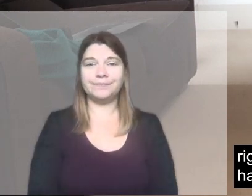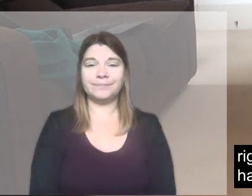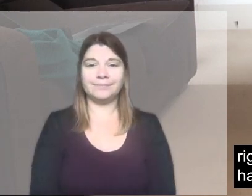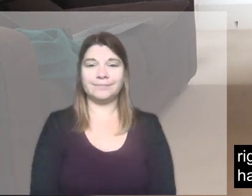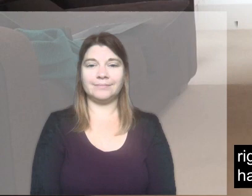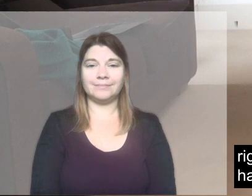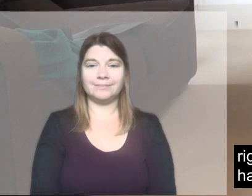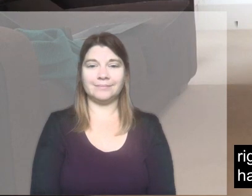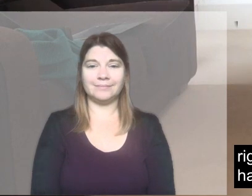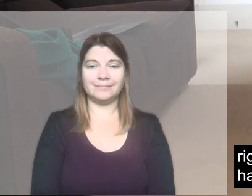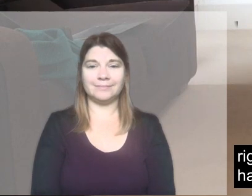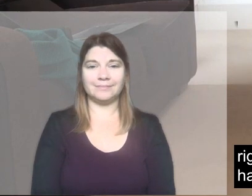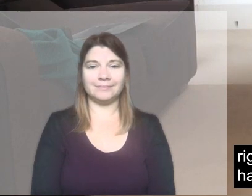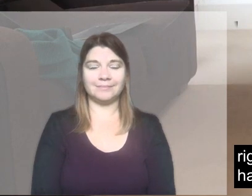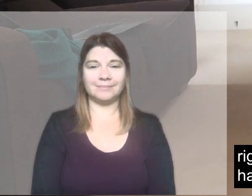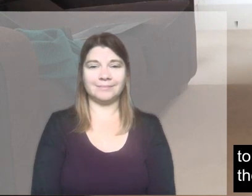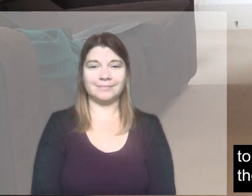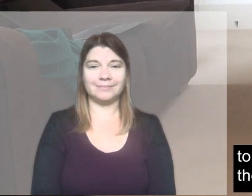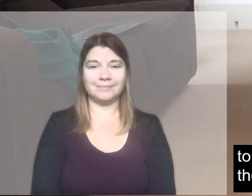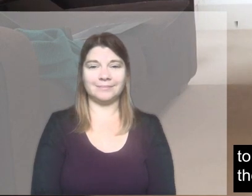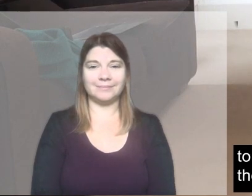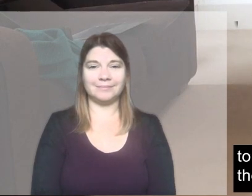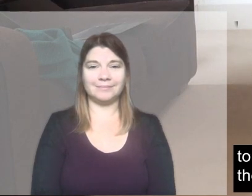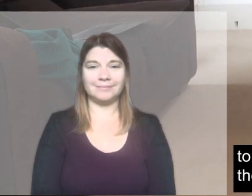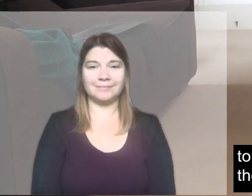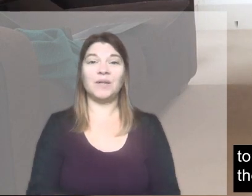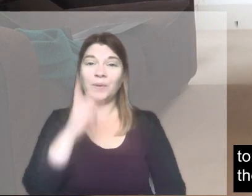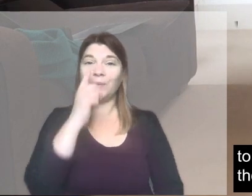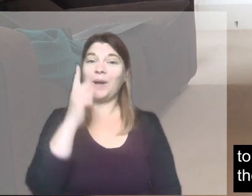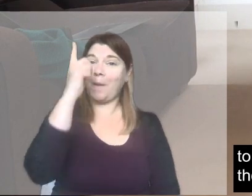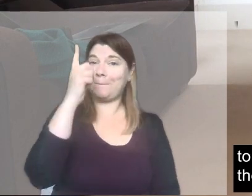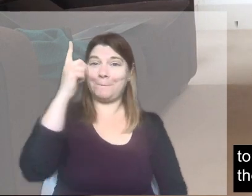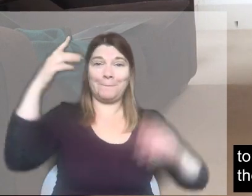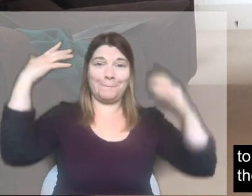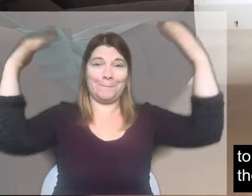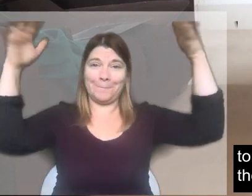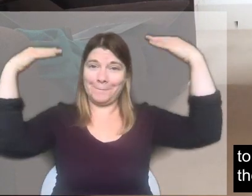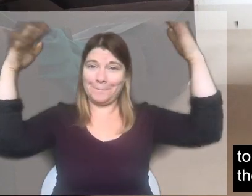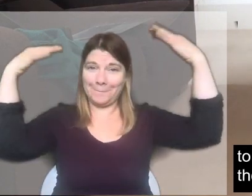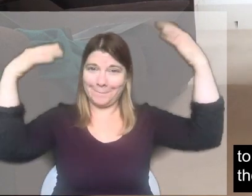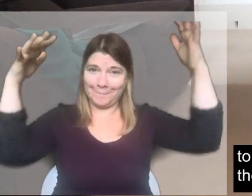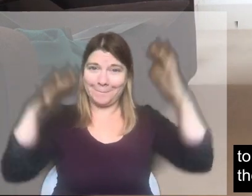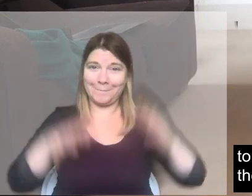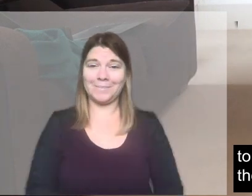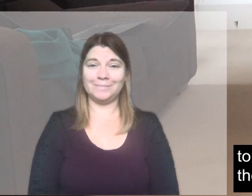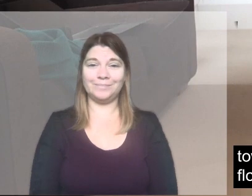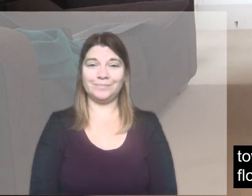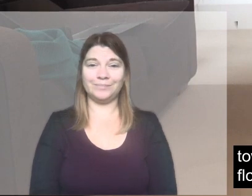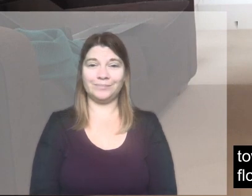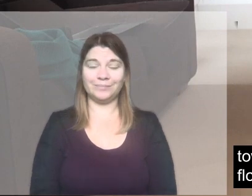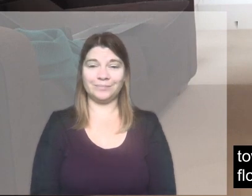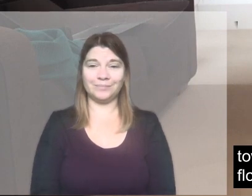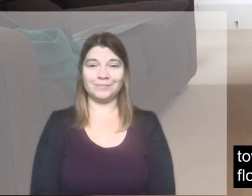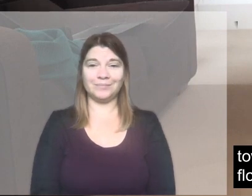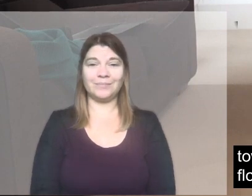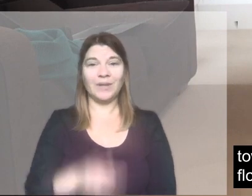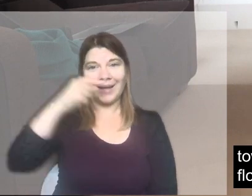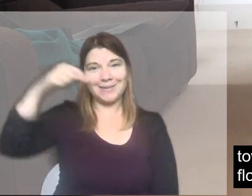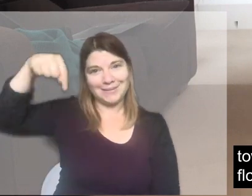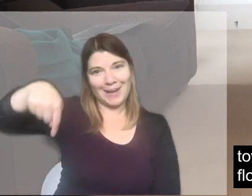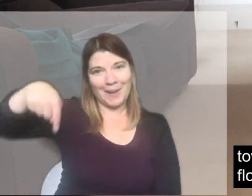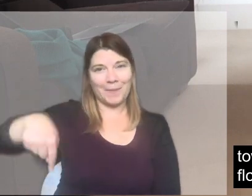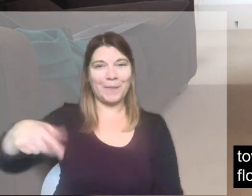there. And take our hands over to the left and shake our hands over there. We could even shake our hands up towards the ceiling